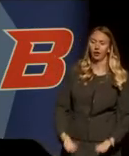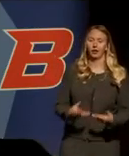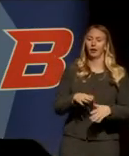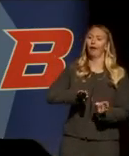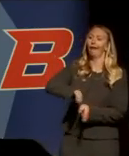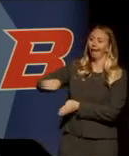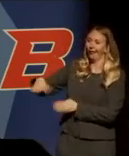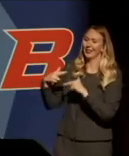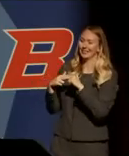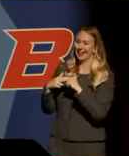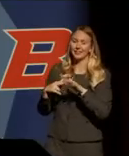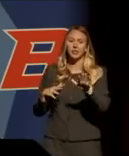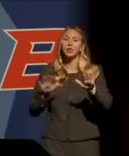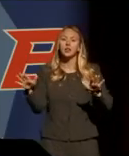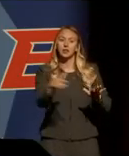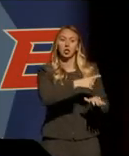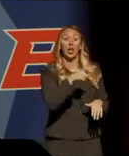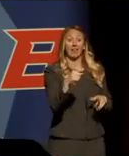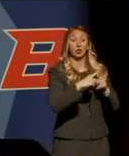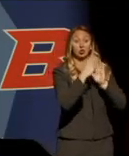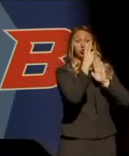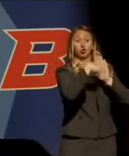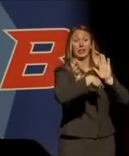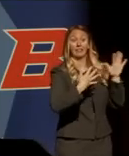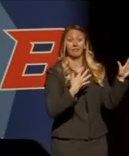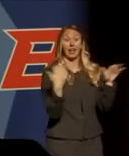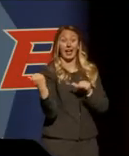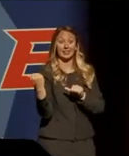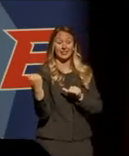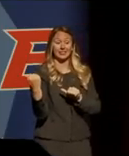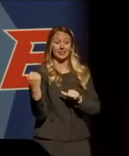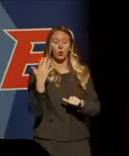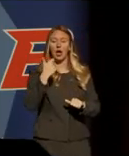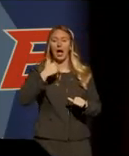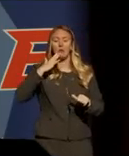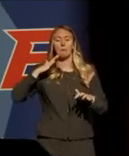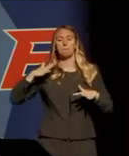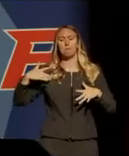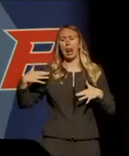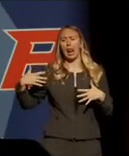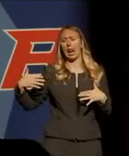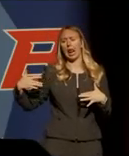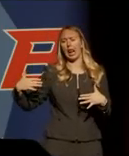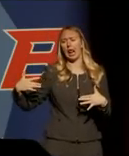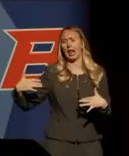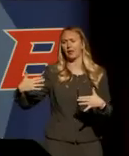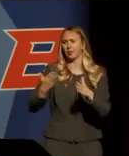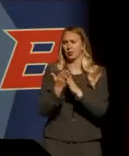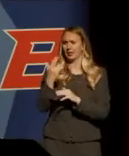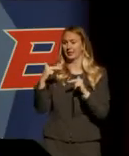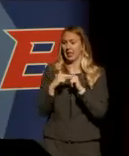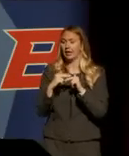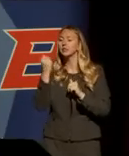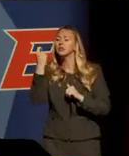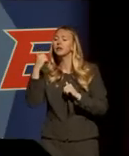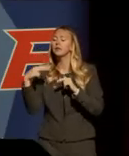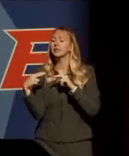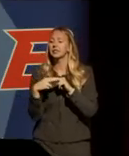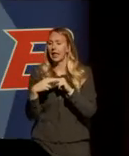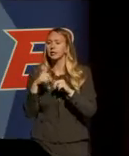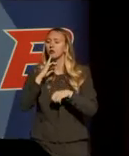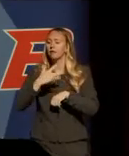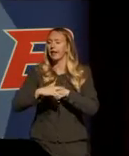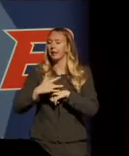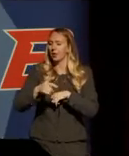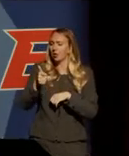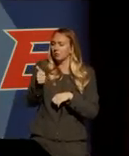going to have to read fast, because I'm going to cook through these slides. But these slides are going to be available to you. You'll be able to find